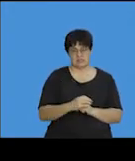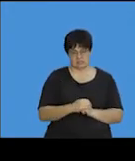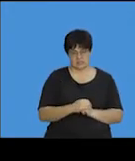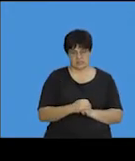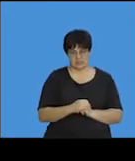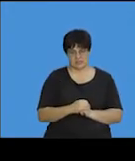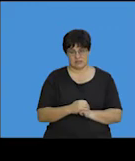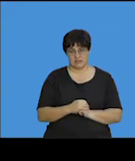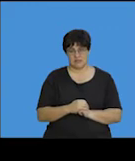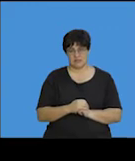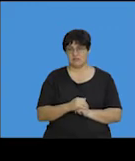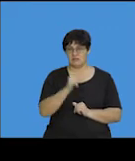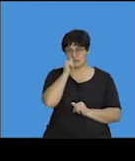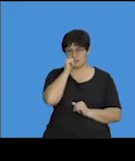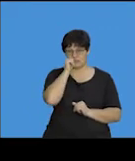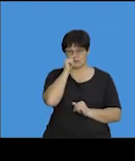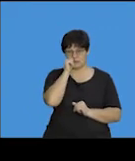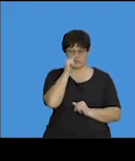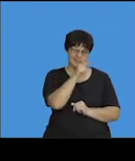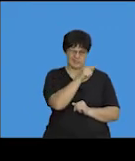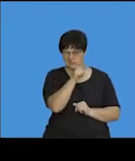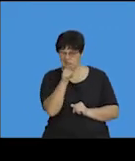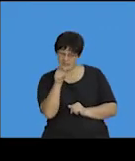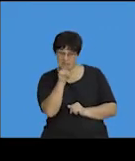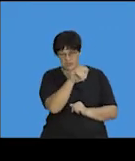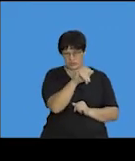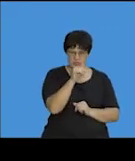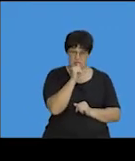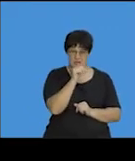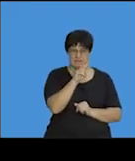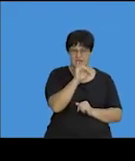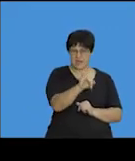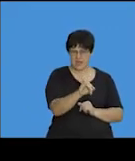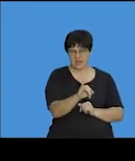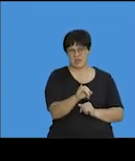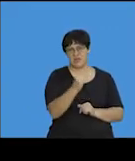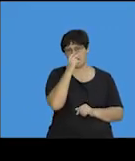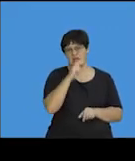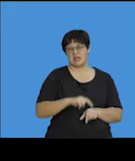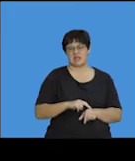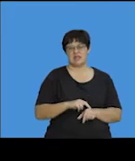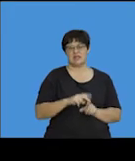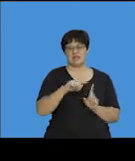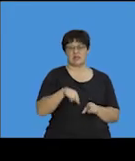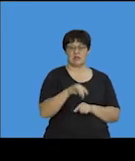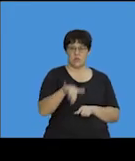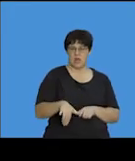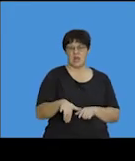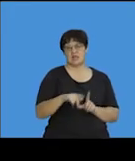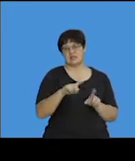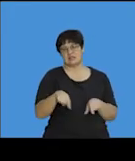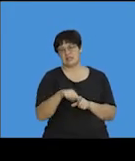I then go through the equations, and I go, which one? I need VI, I need delta y, I need